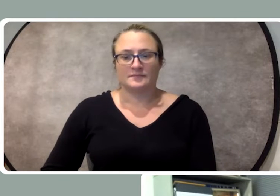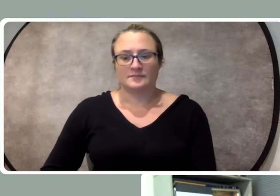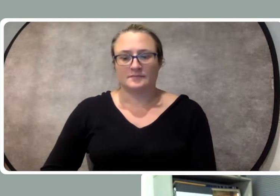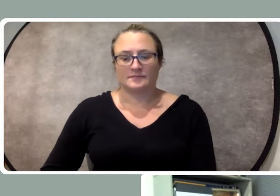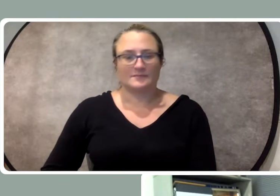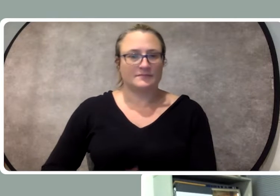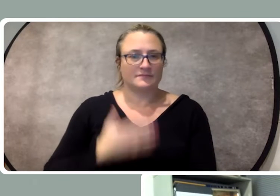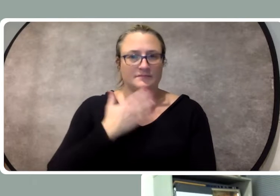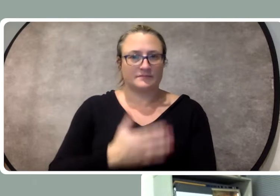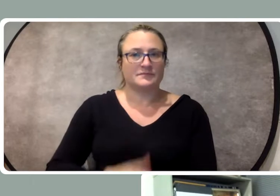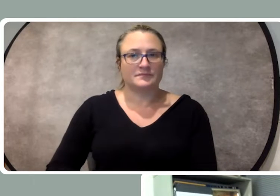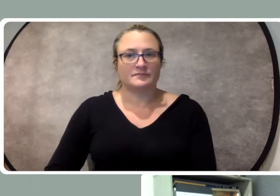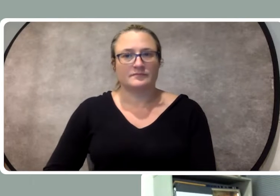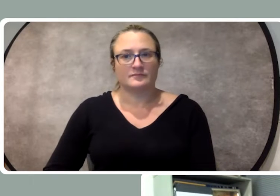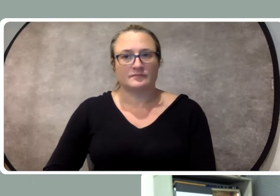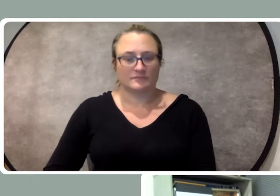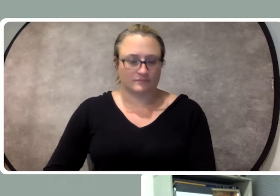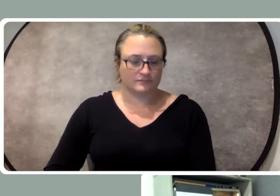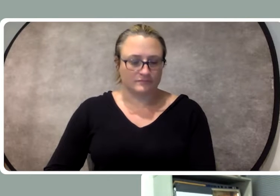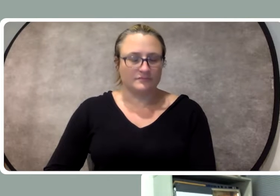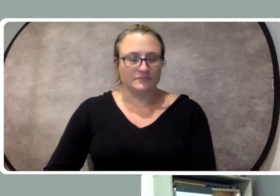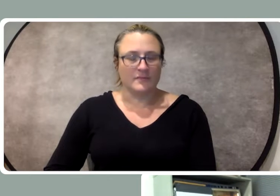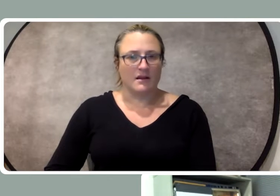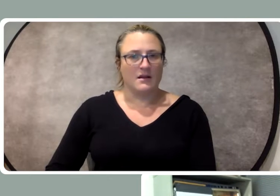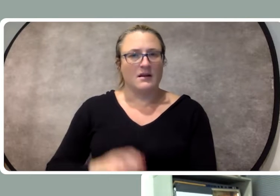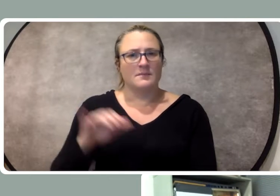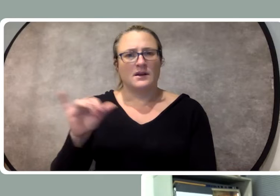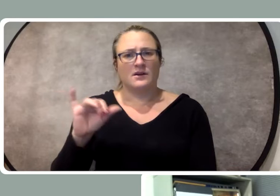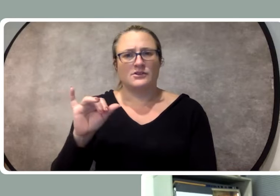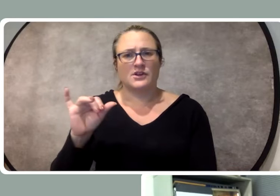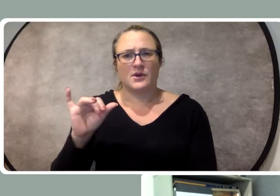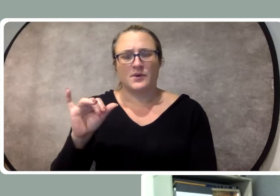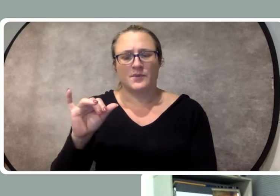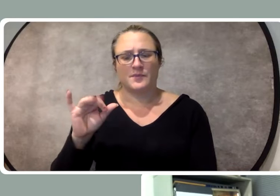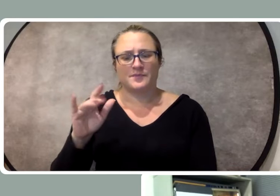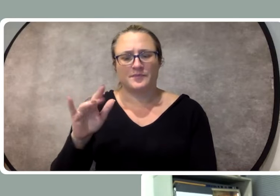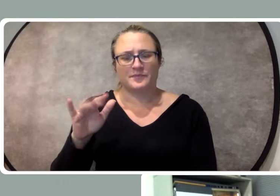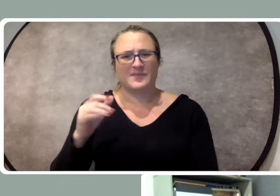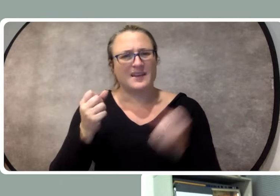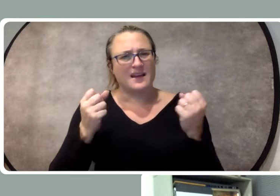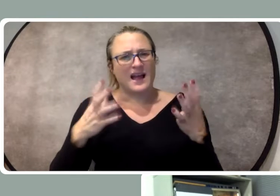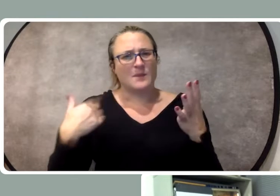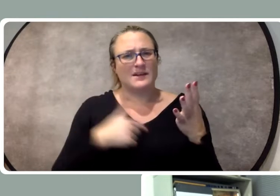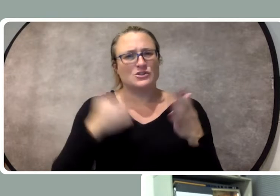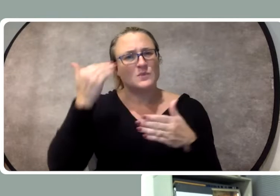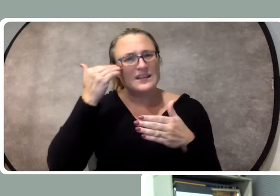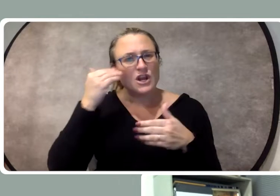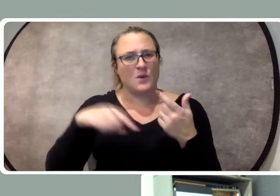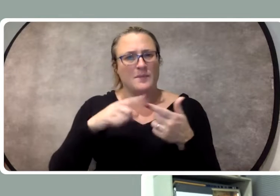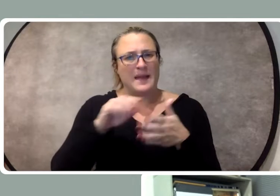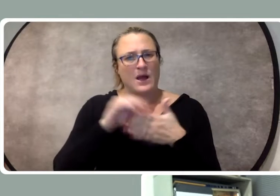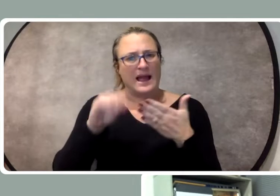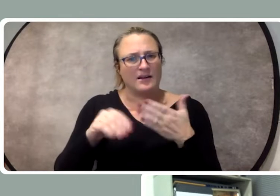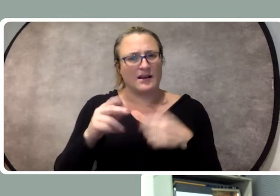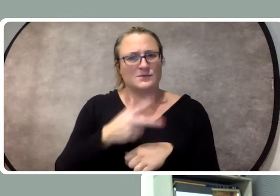Thank you. And also, I think, how much do we know about outcomes in